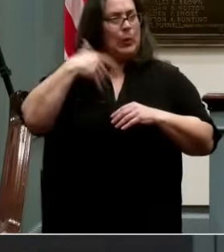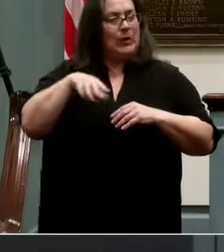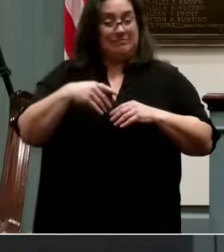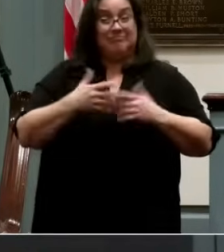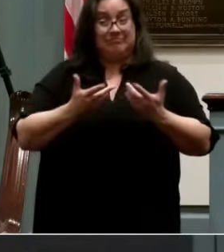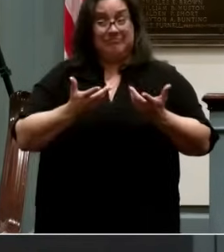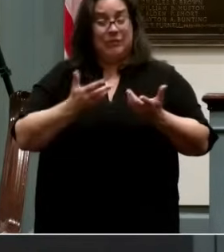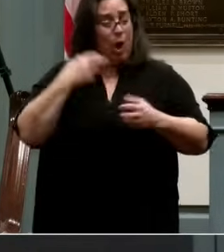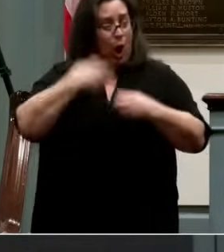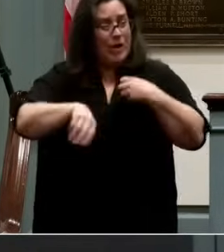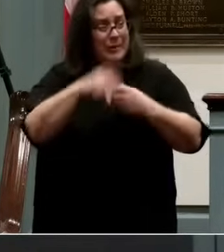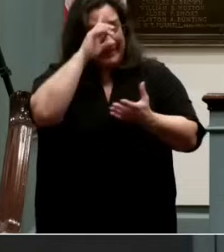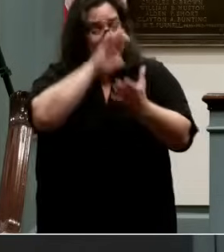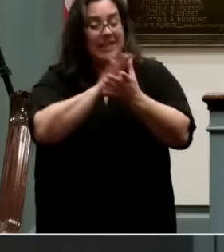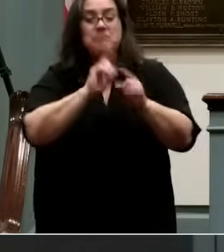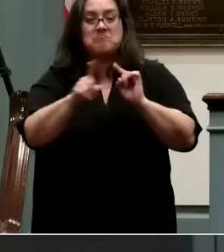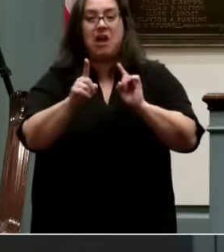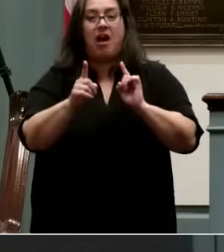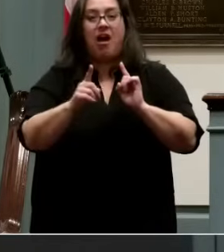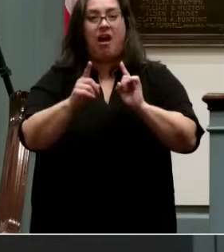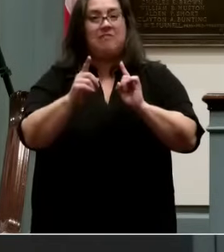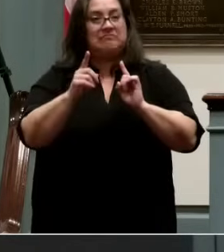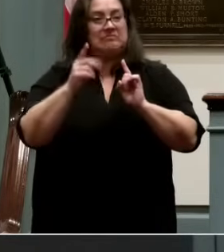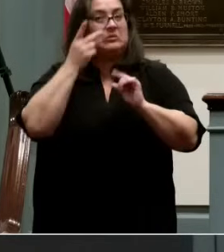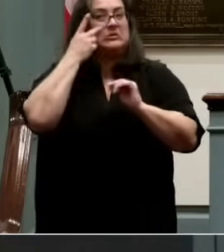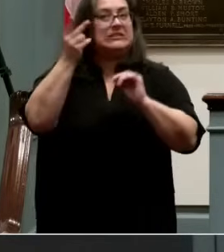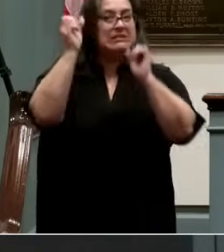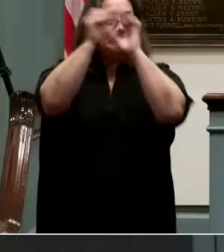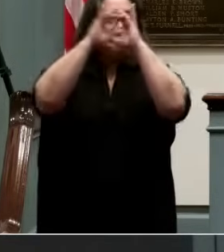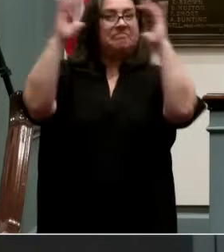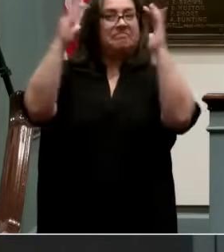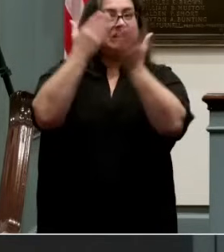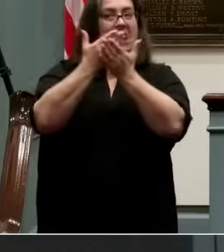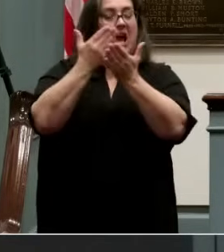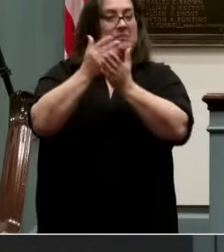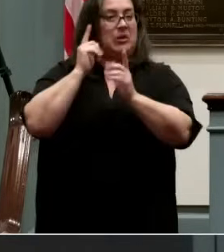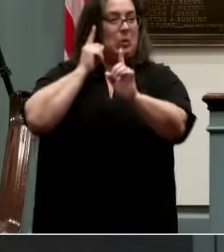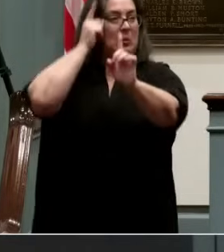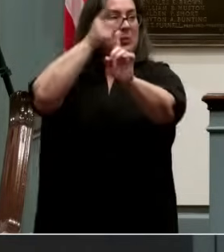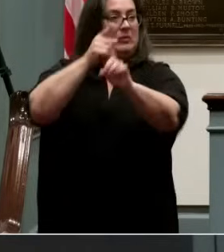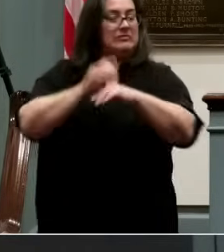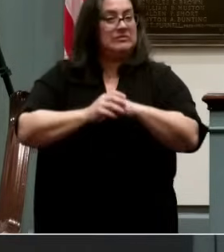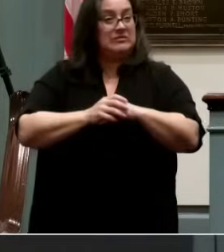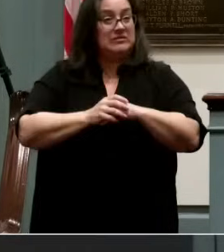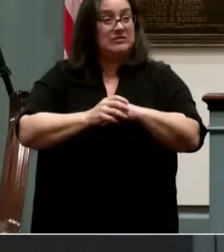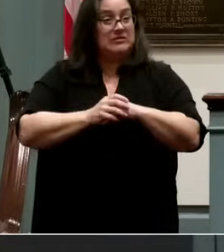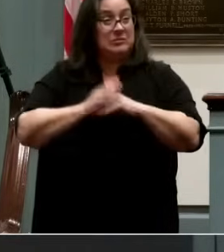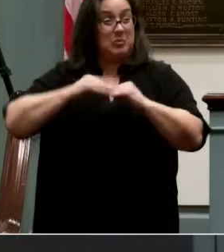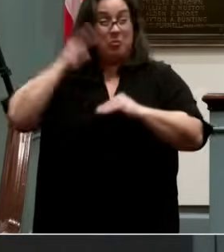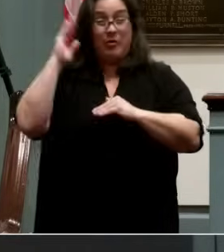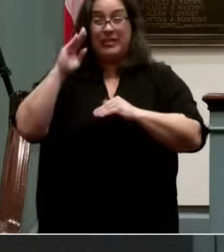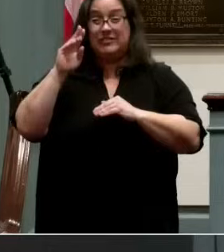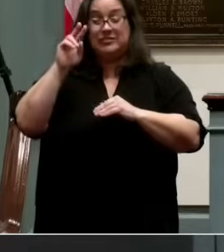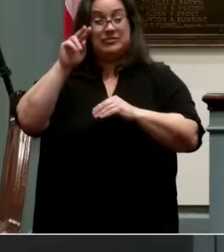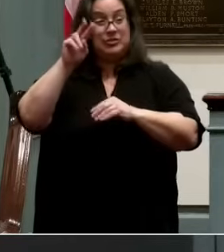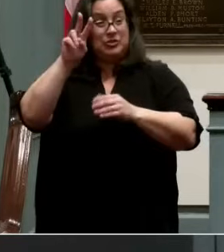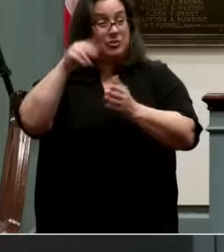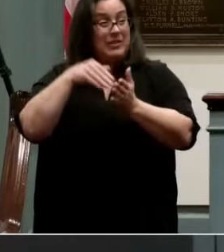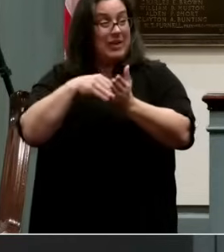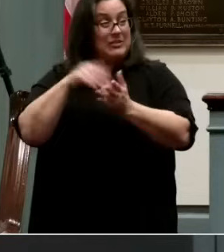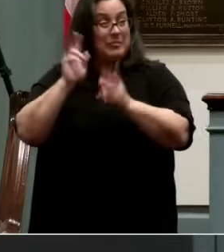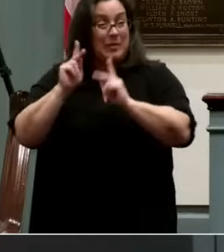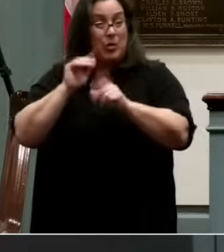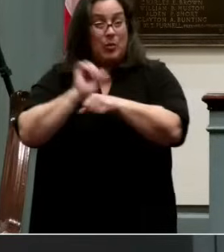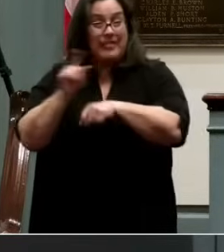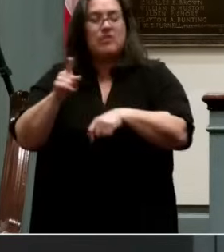lot about where our economy is headed. More than 3,000 people now work at the Star campus every day. That includes more than